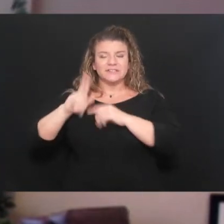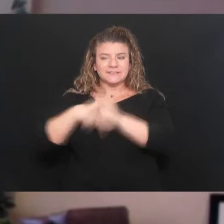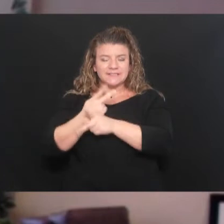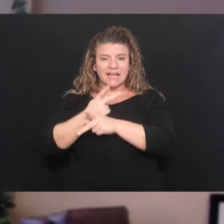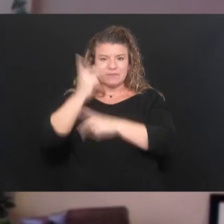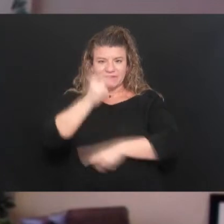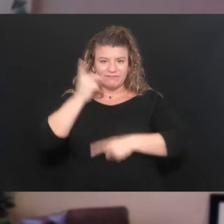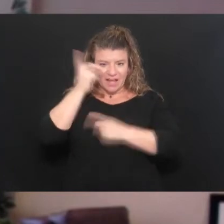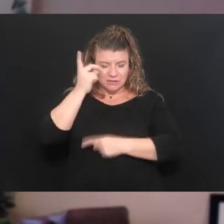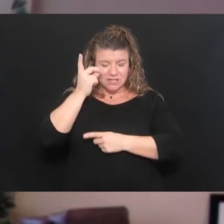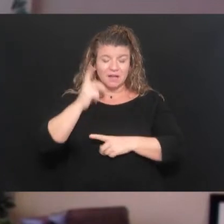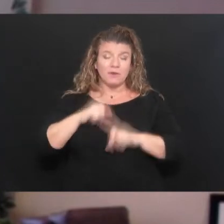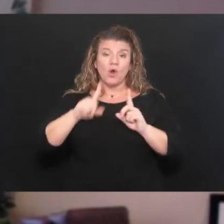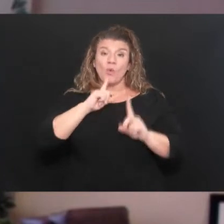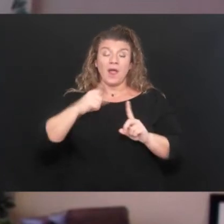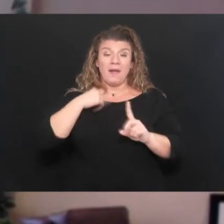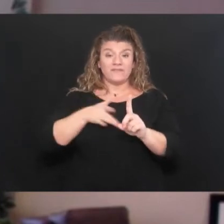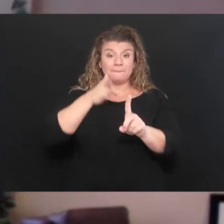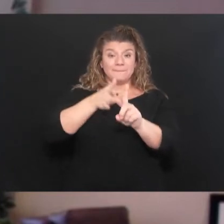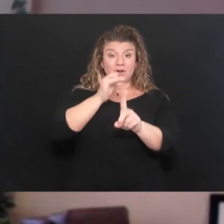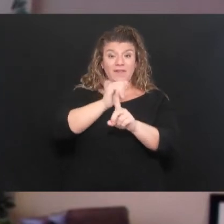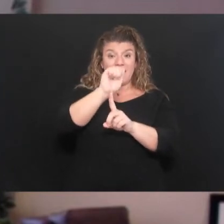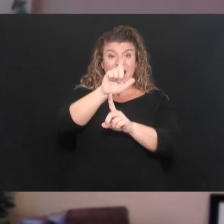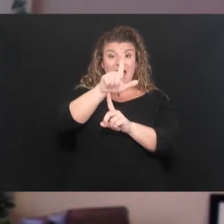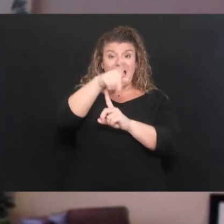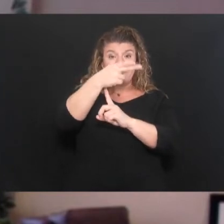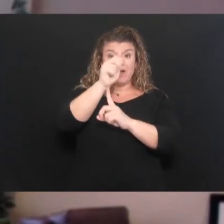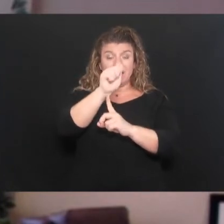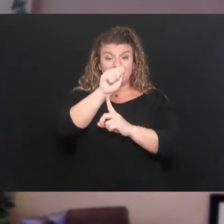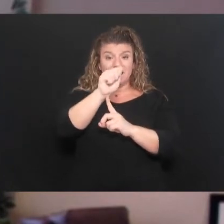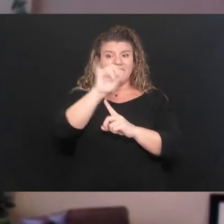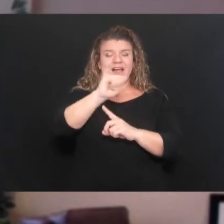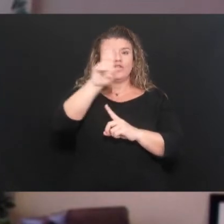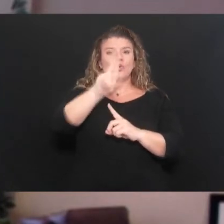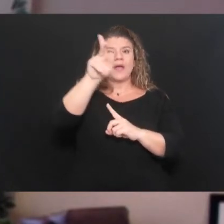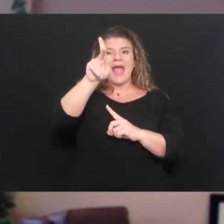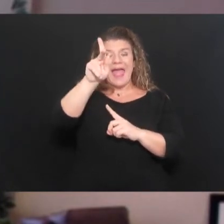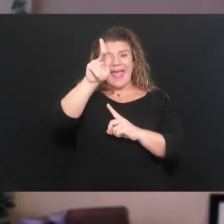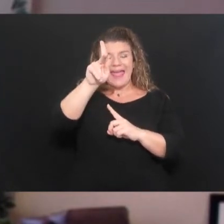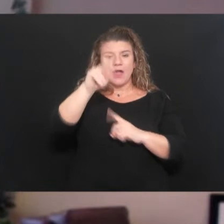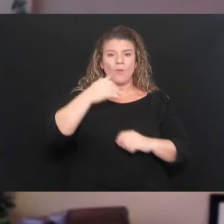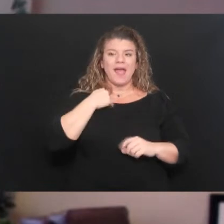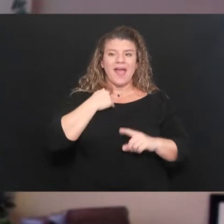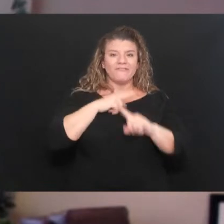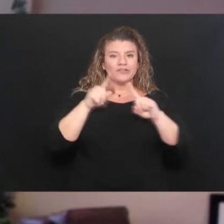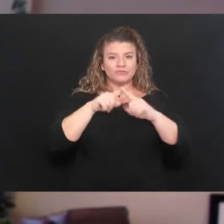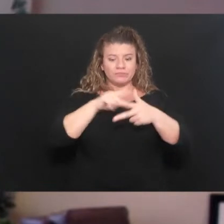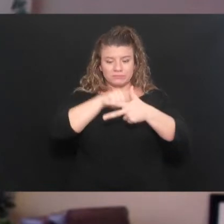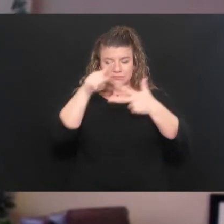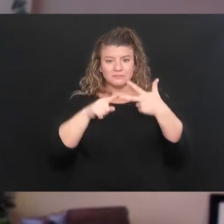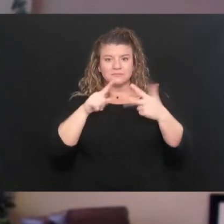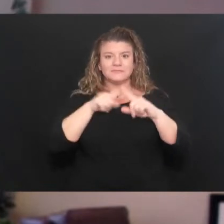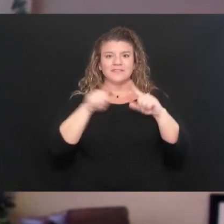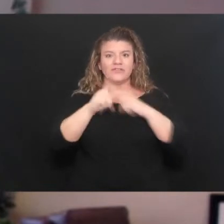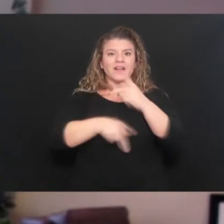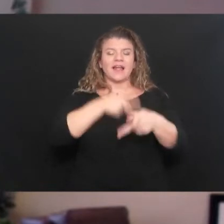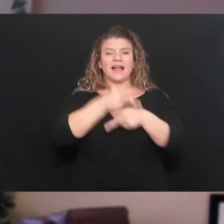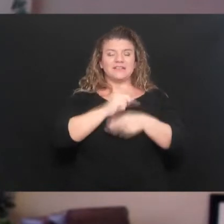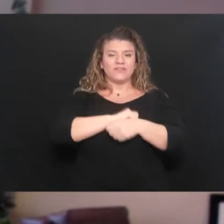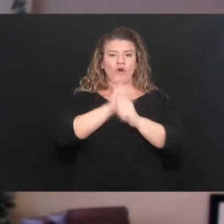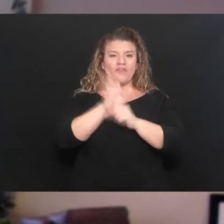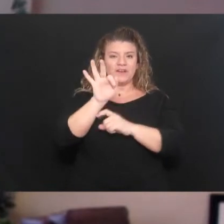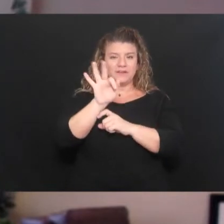variant, which was from the United Kingdom, as another different type, different strain of COVID-19